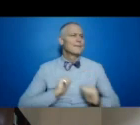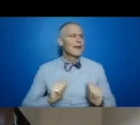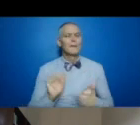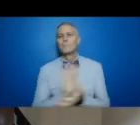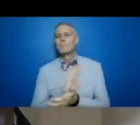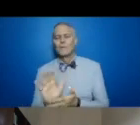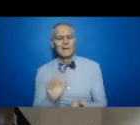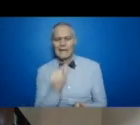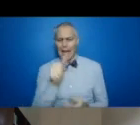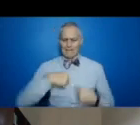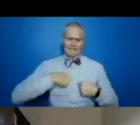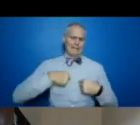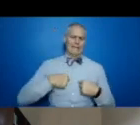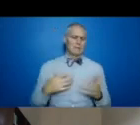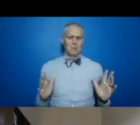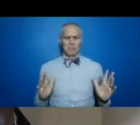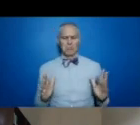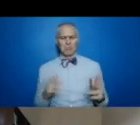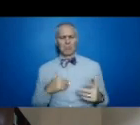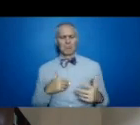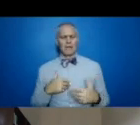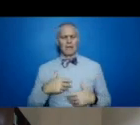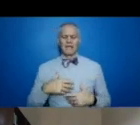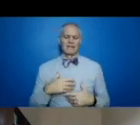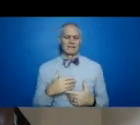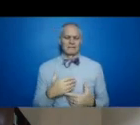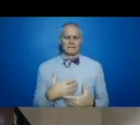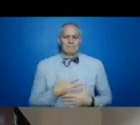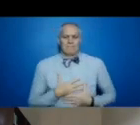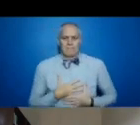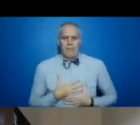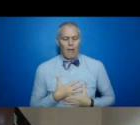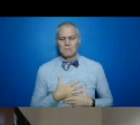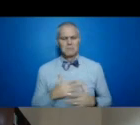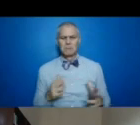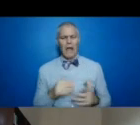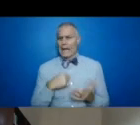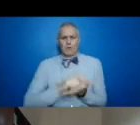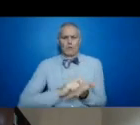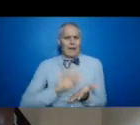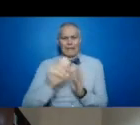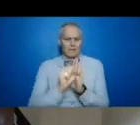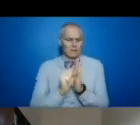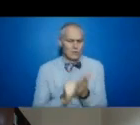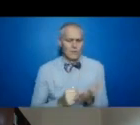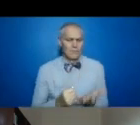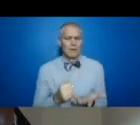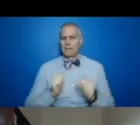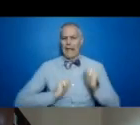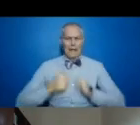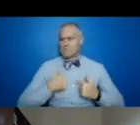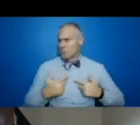not something that we have agency over. We didn't write the script, we didn't act out the movie, and so we